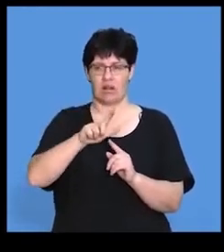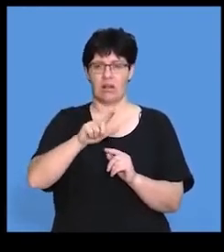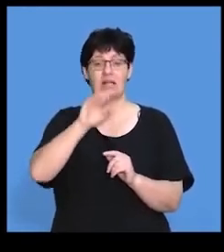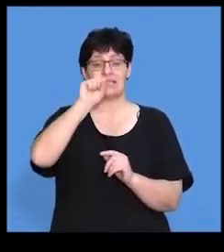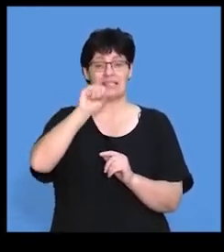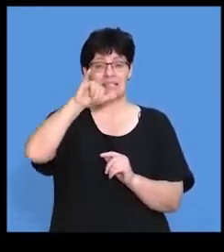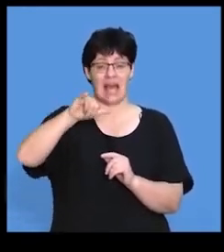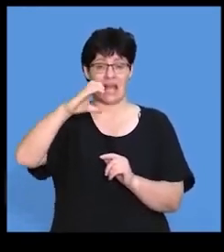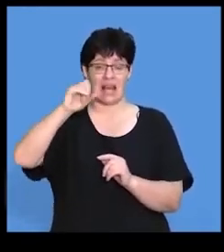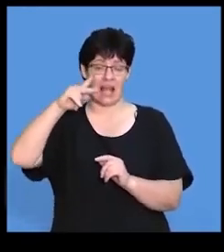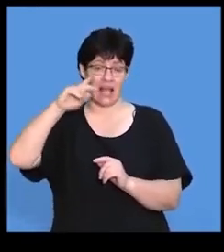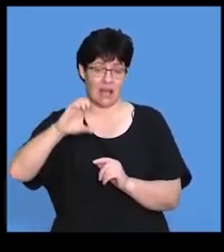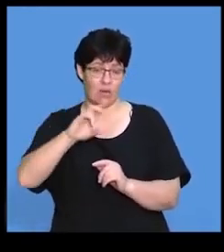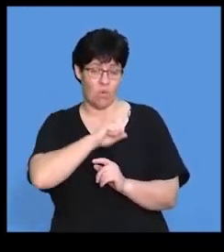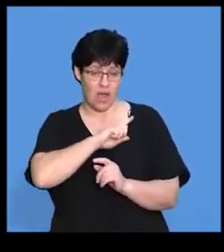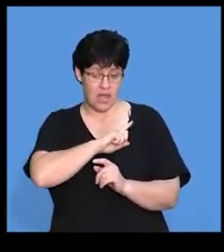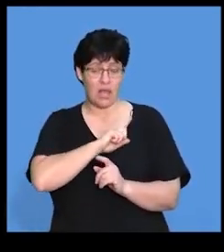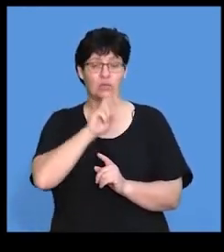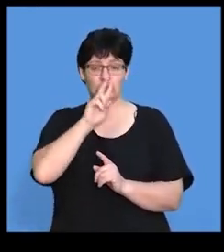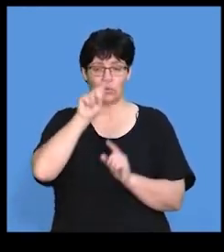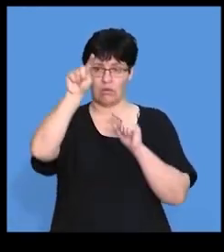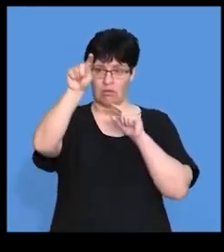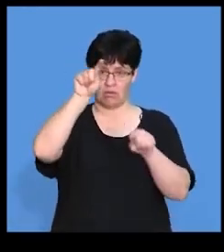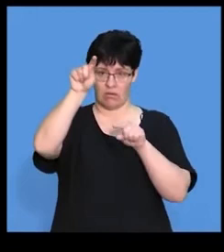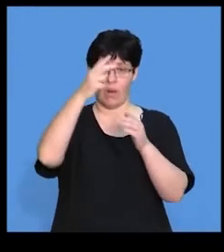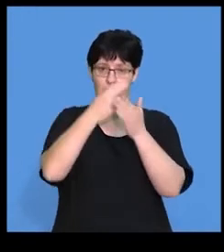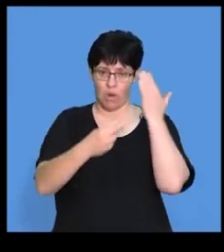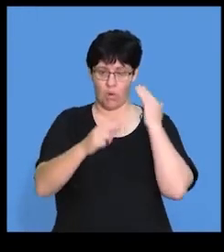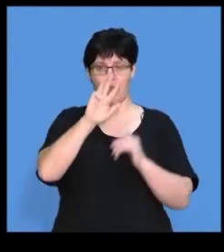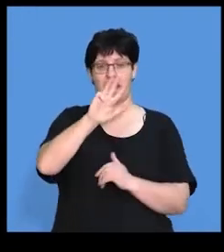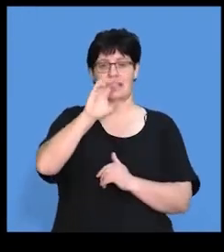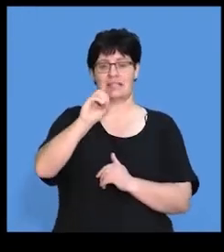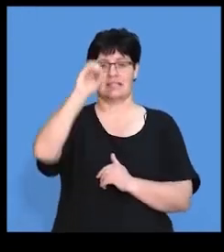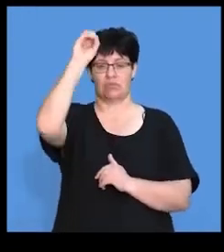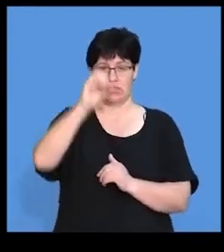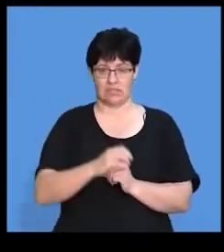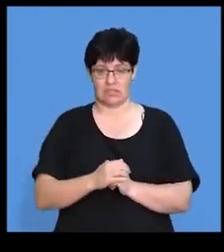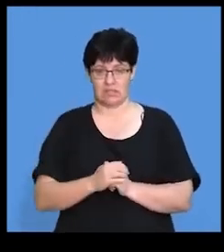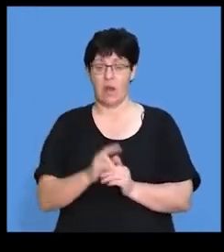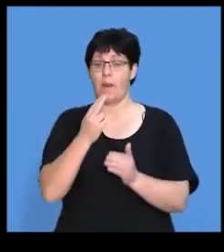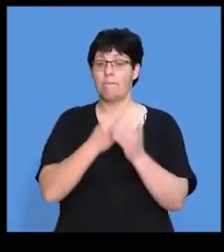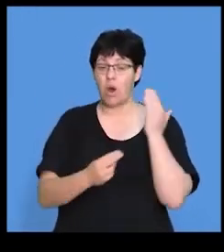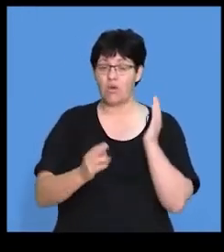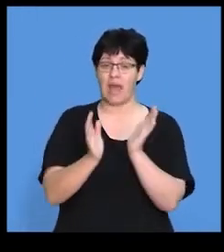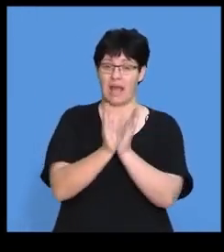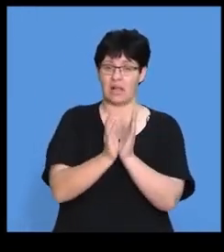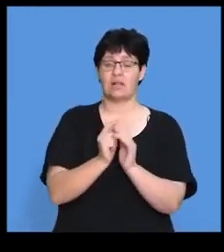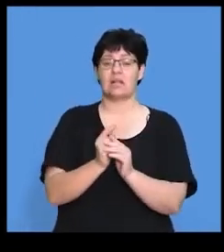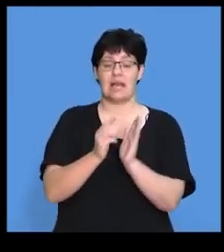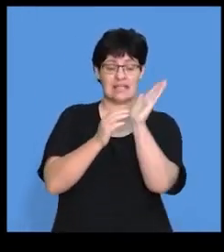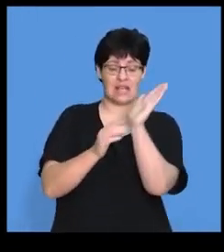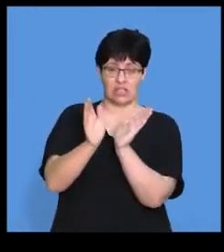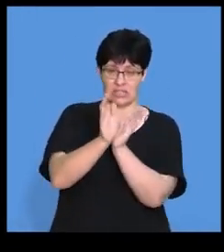it is cyclic is because those two angles over there are both equal to 90 degrees. They're both the angle between